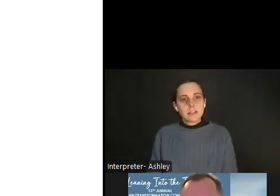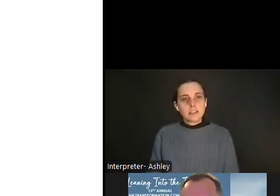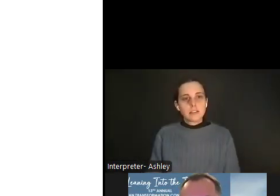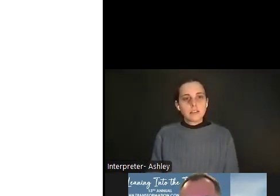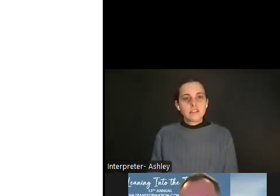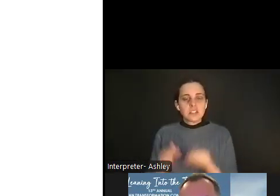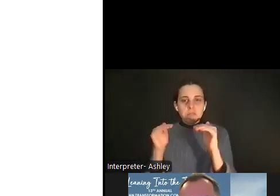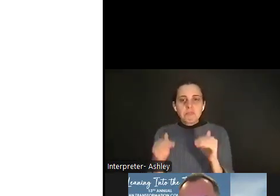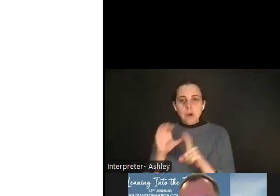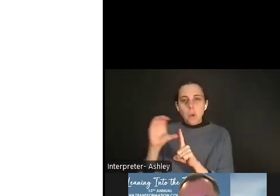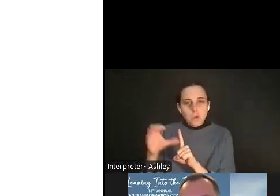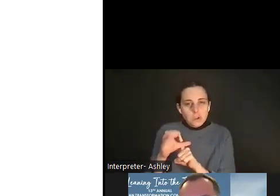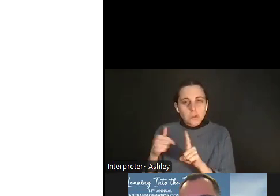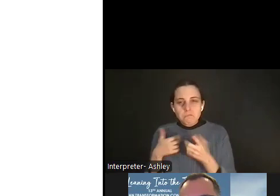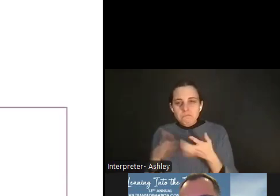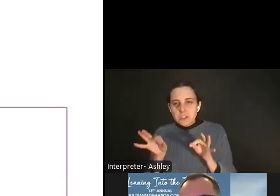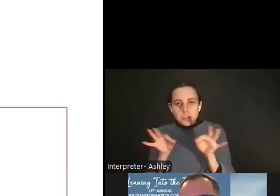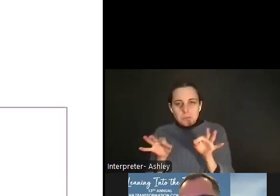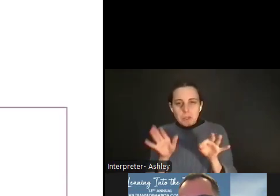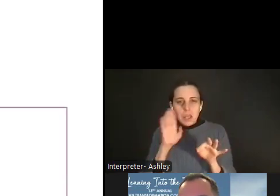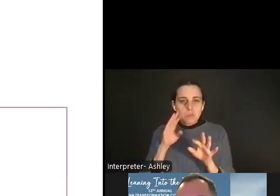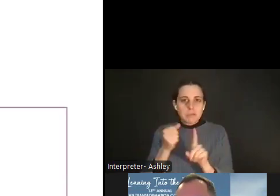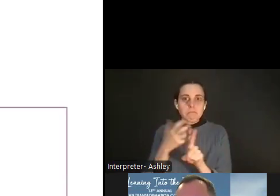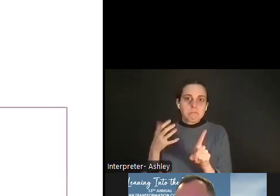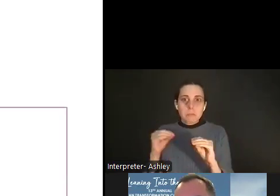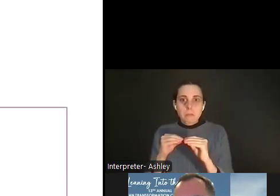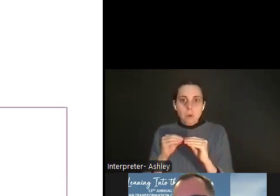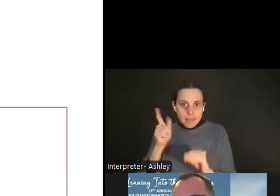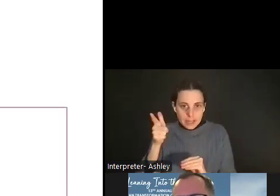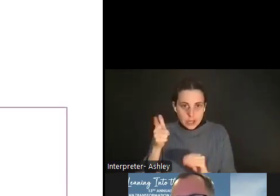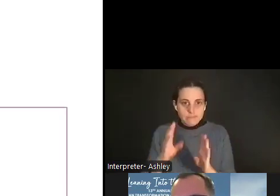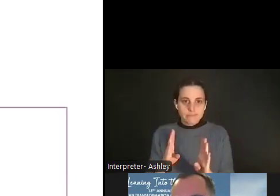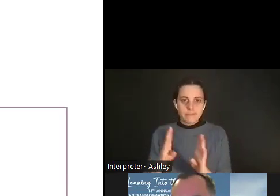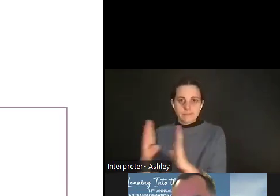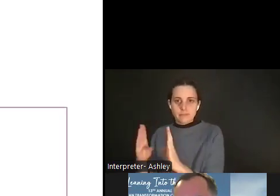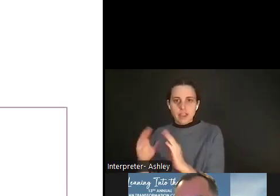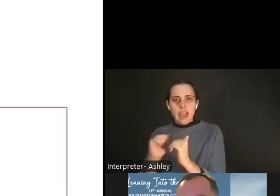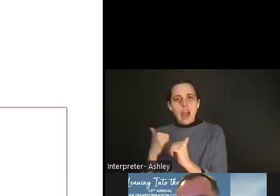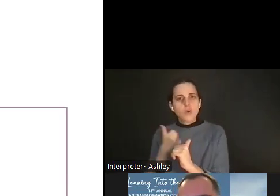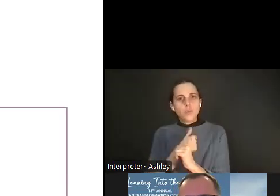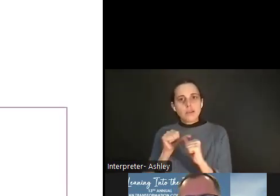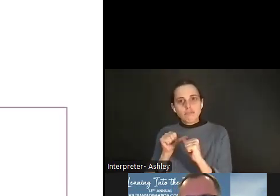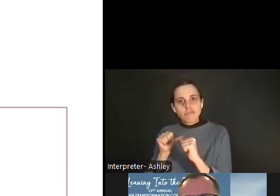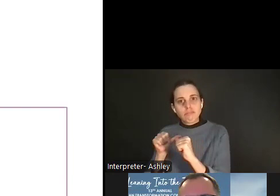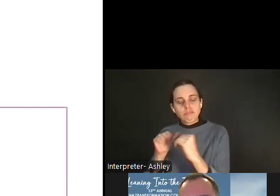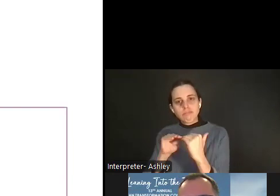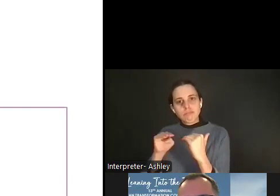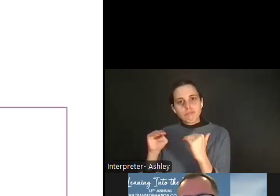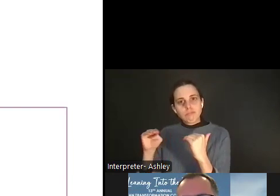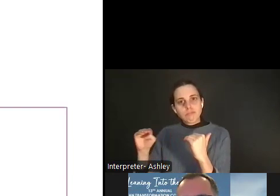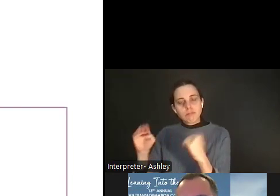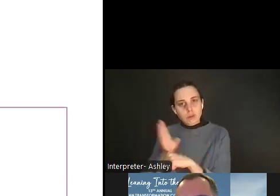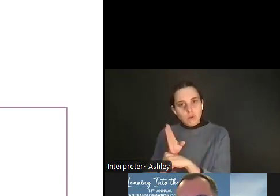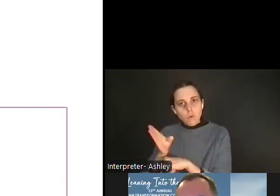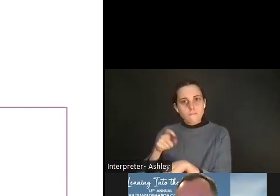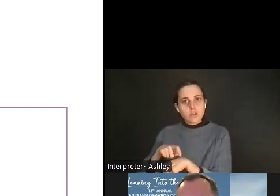that later. So the question for you is, how do we sustain over time? How do we sustain